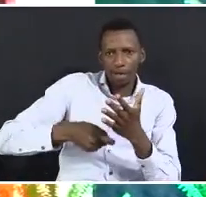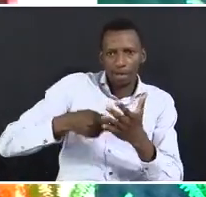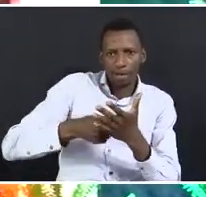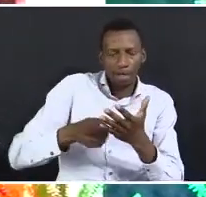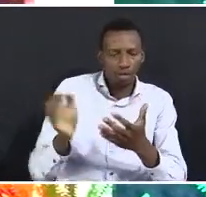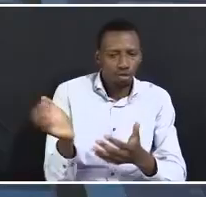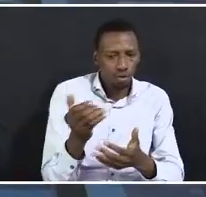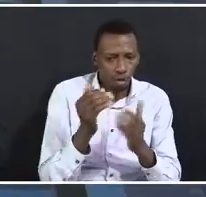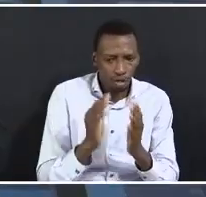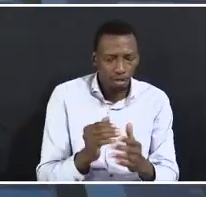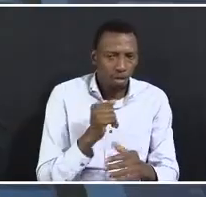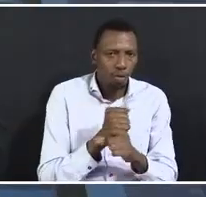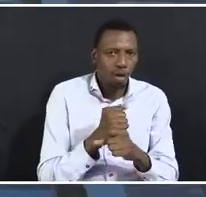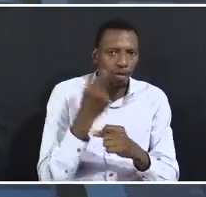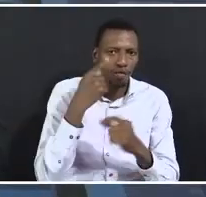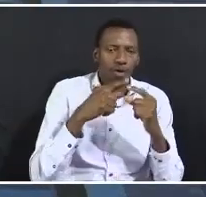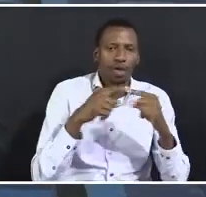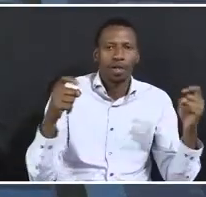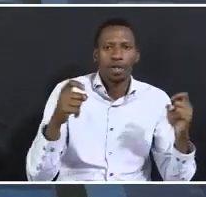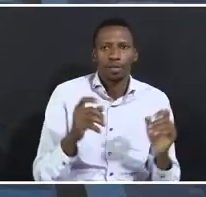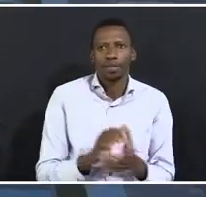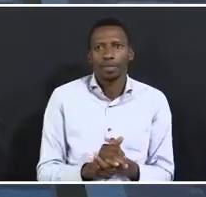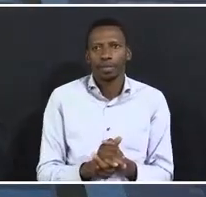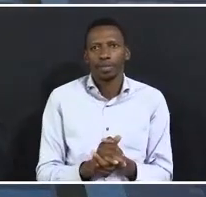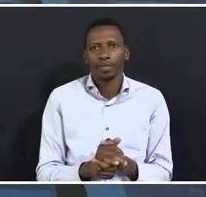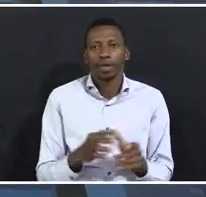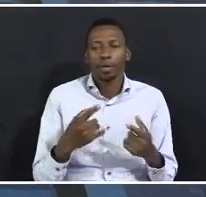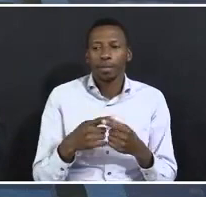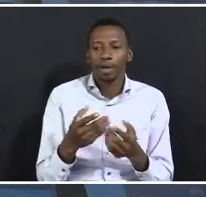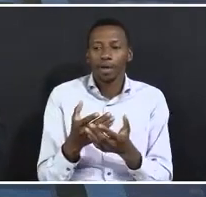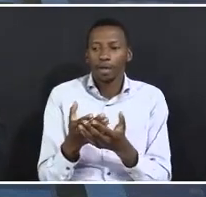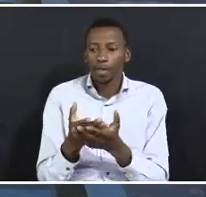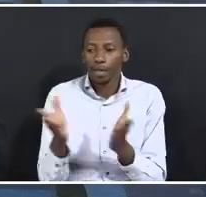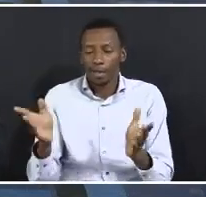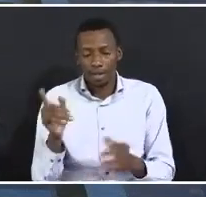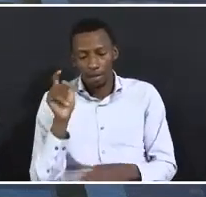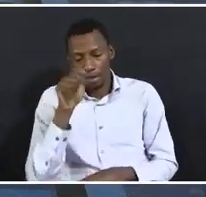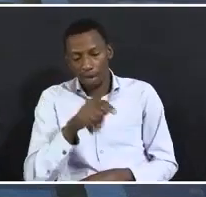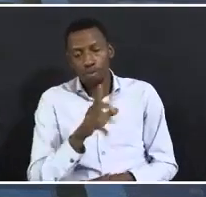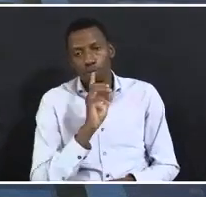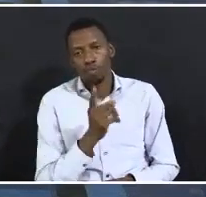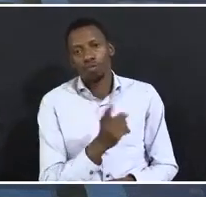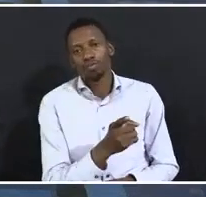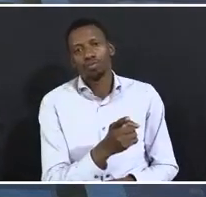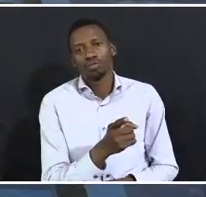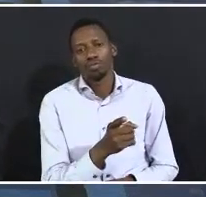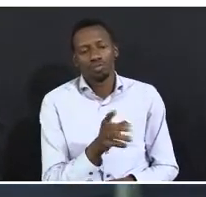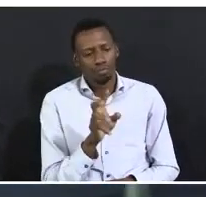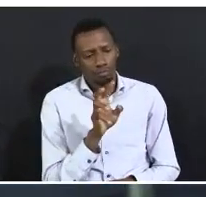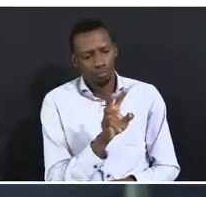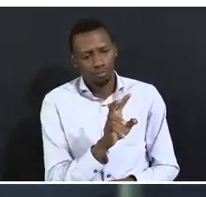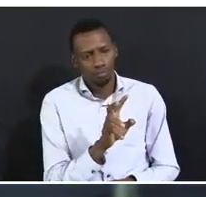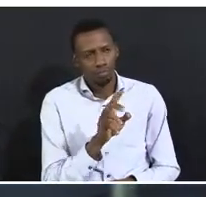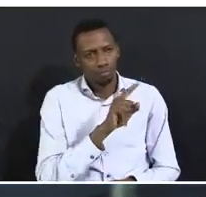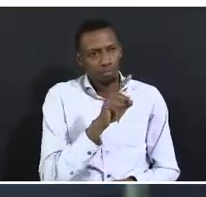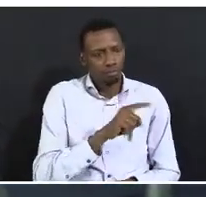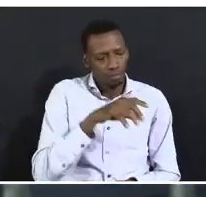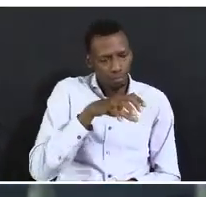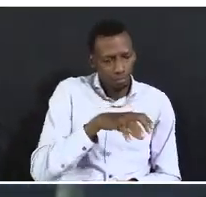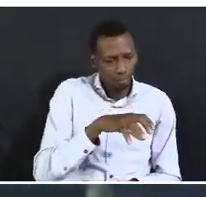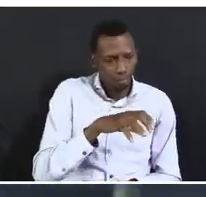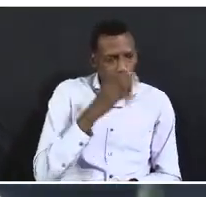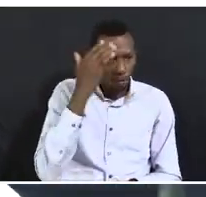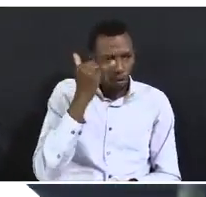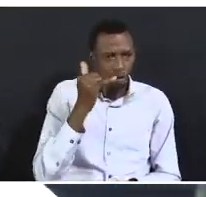enemy. Now, but they could come and warn him. They could look at him